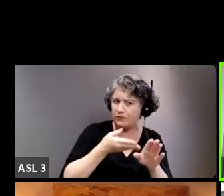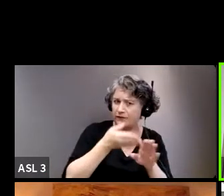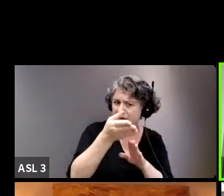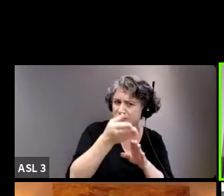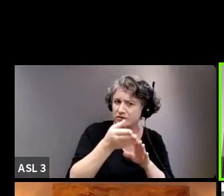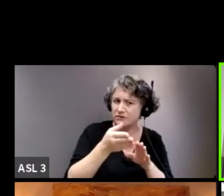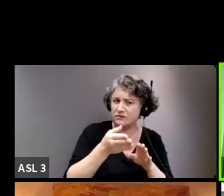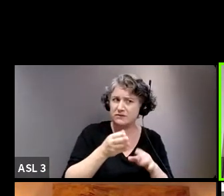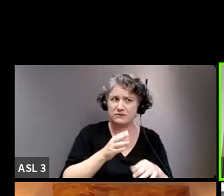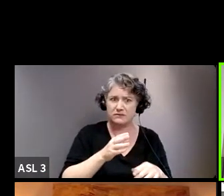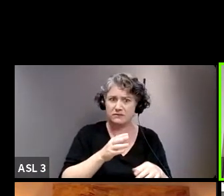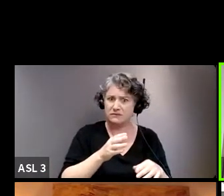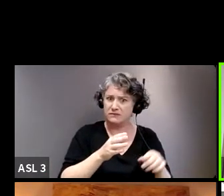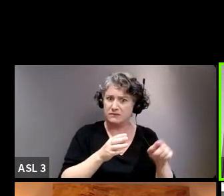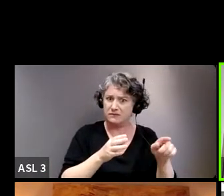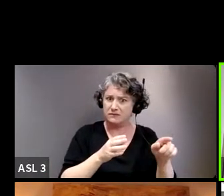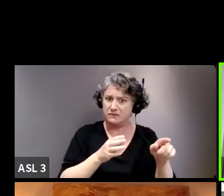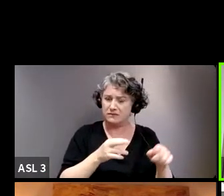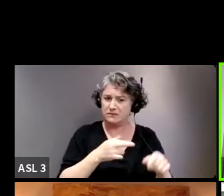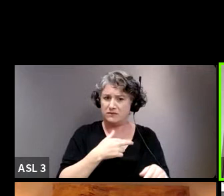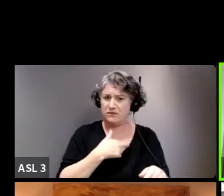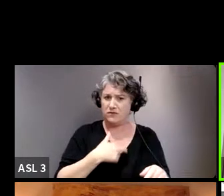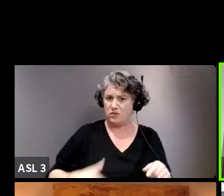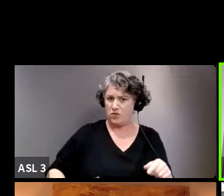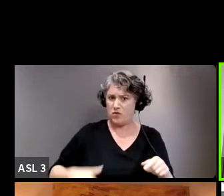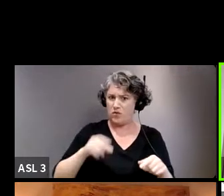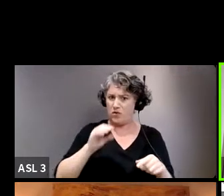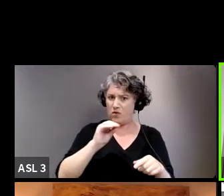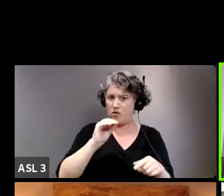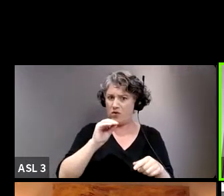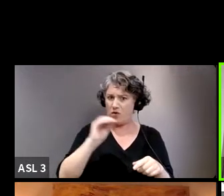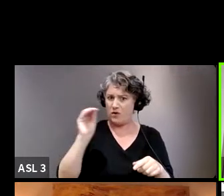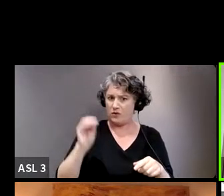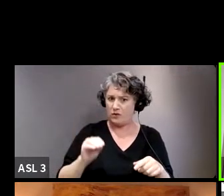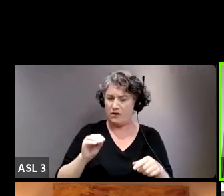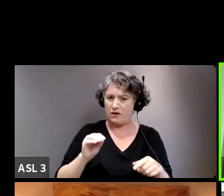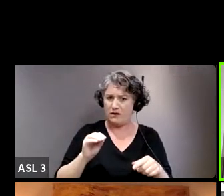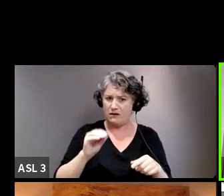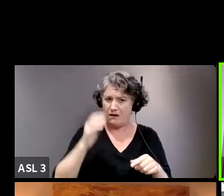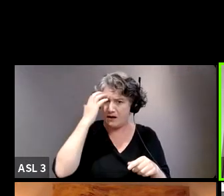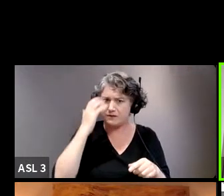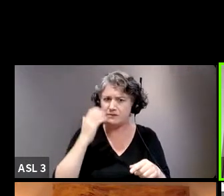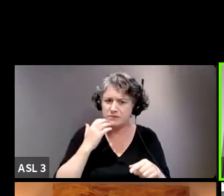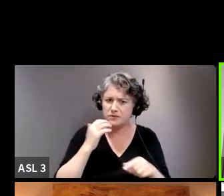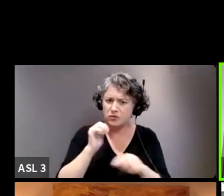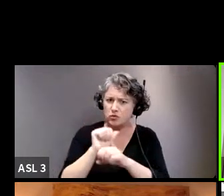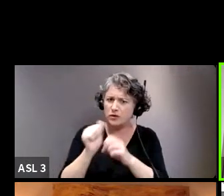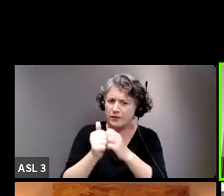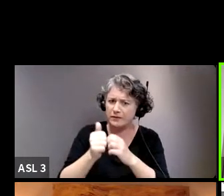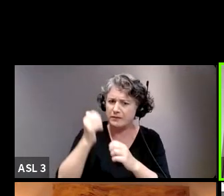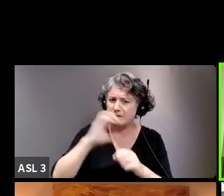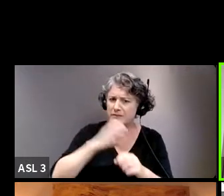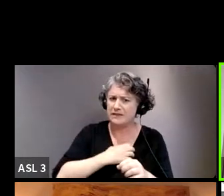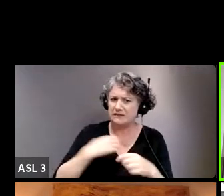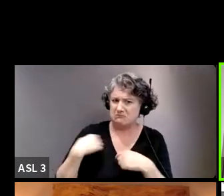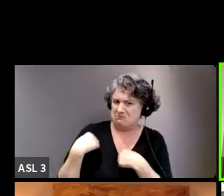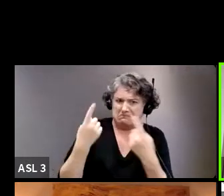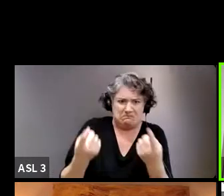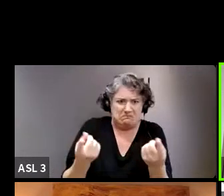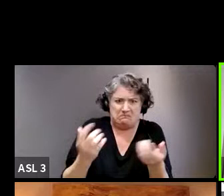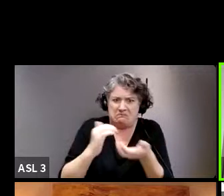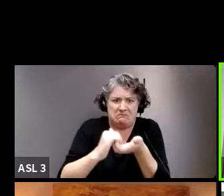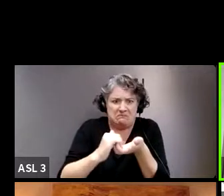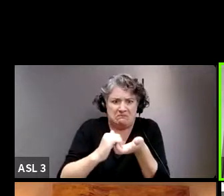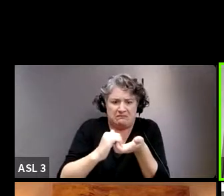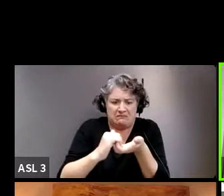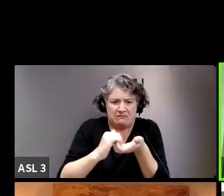from the royal ottawa who do work and have worked for many years with the police and i guess so so that's just